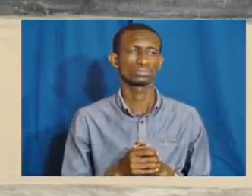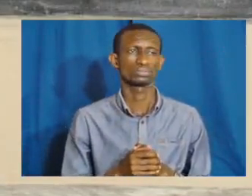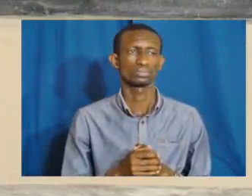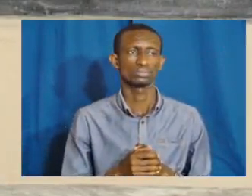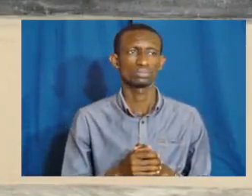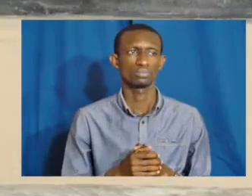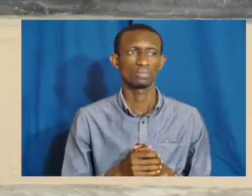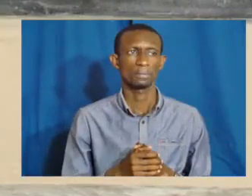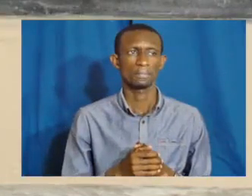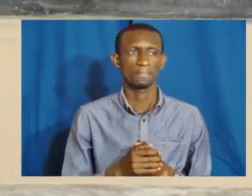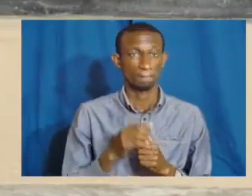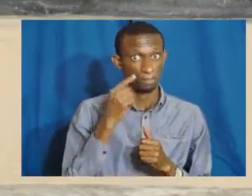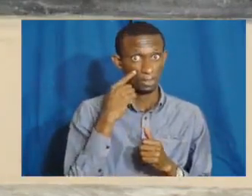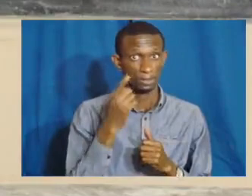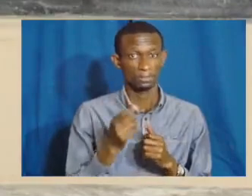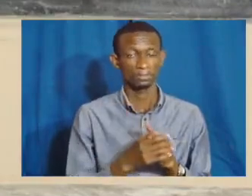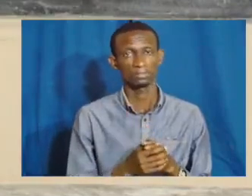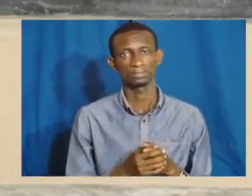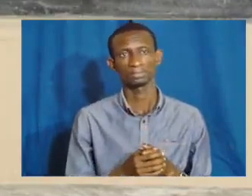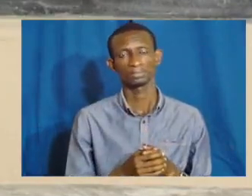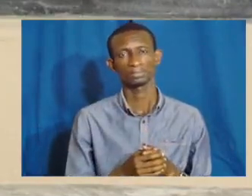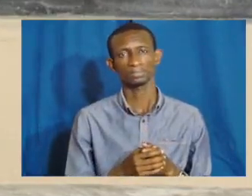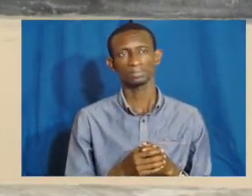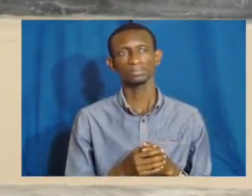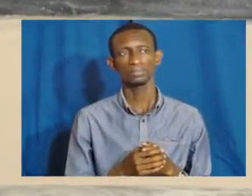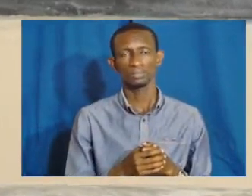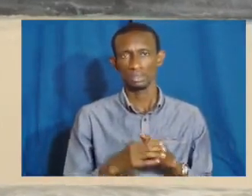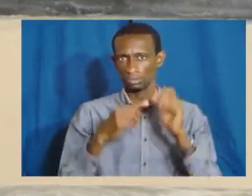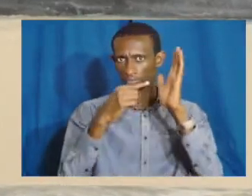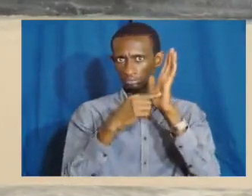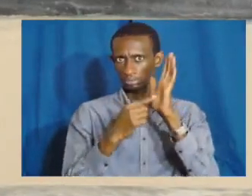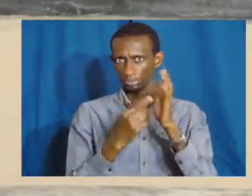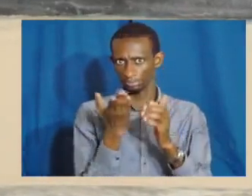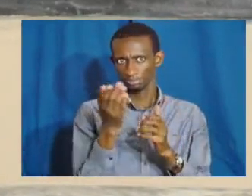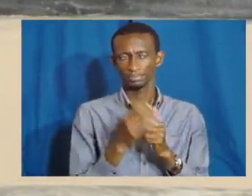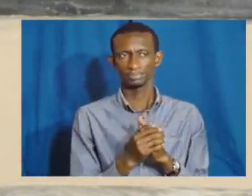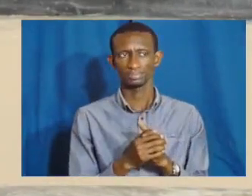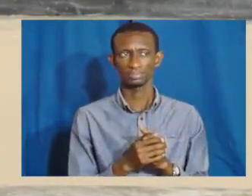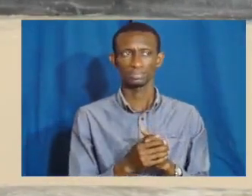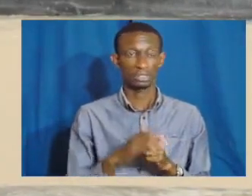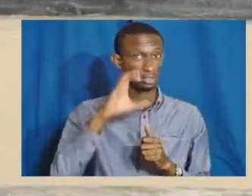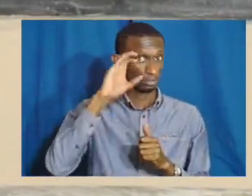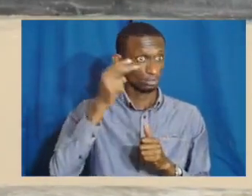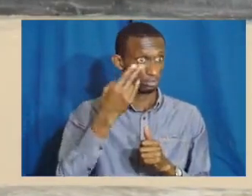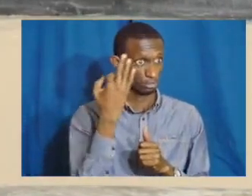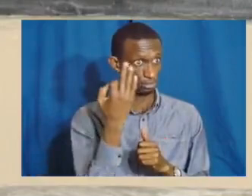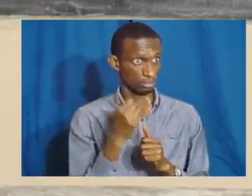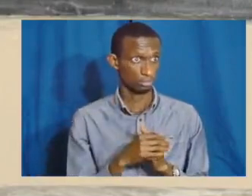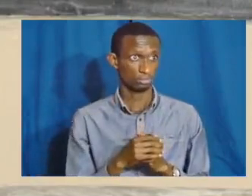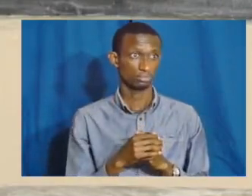so we'll have this example. We'll have CH3